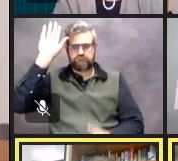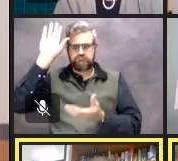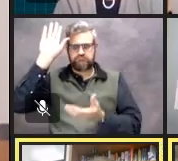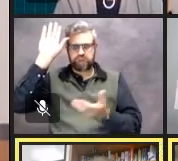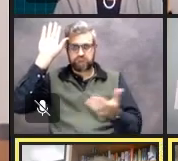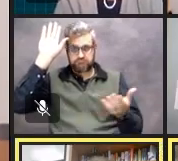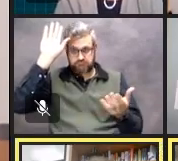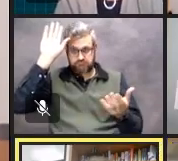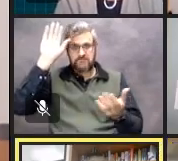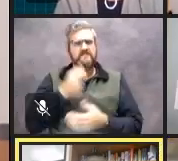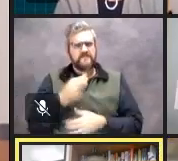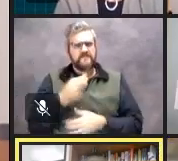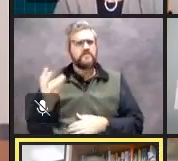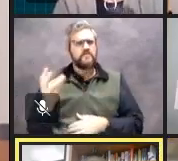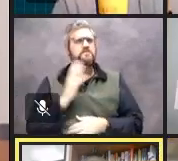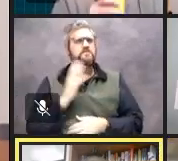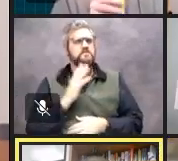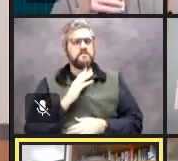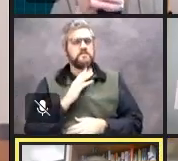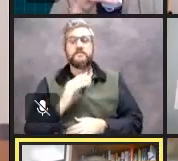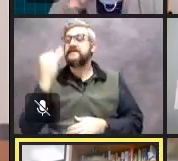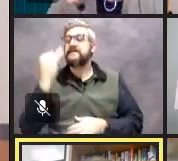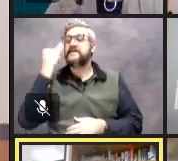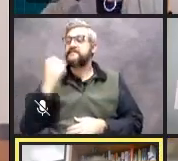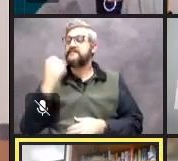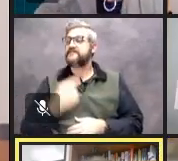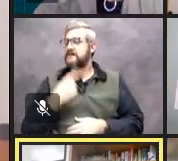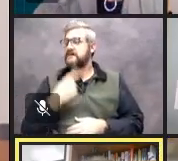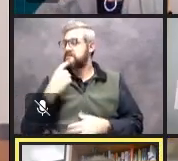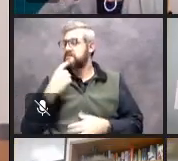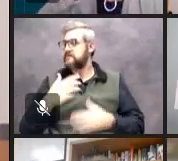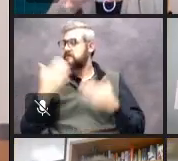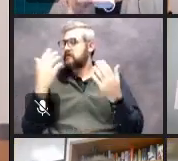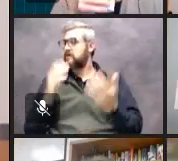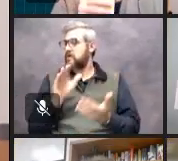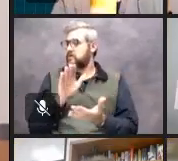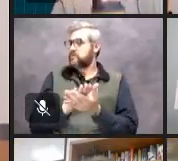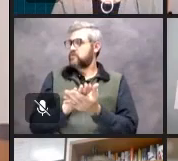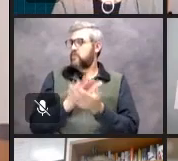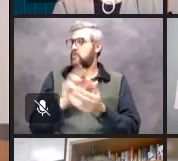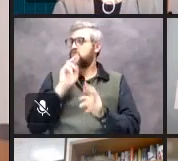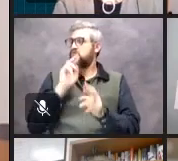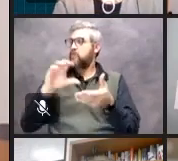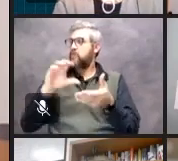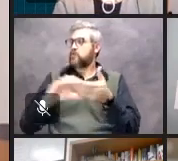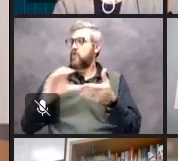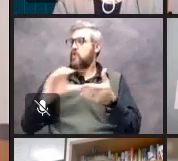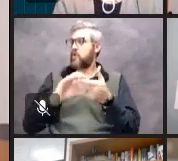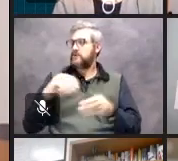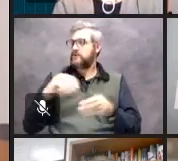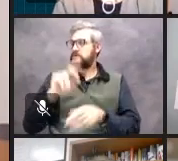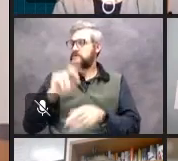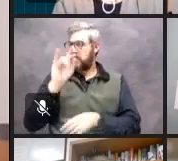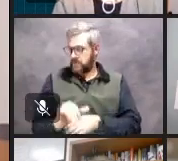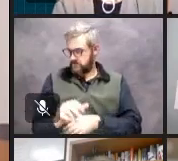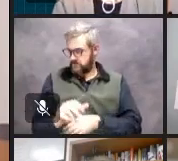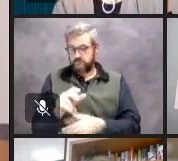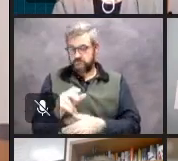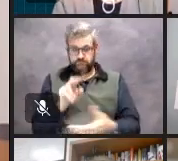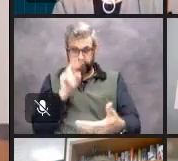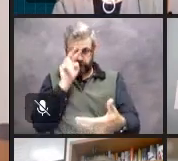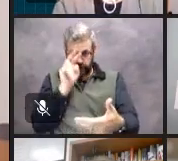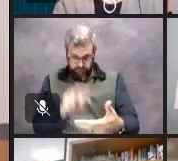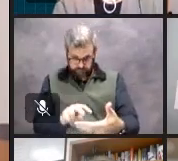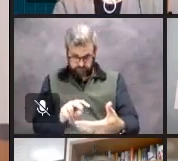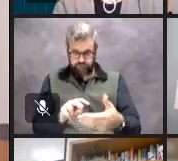Few of you are. So if I said the school report card in Kentucky, we look at it as a suite, and we look at it as we've got an open